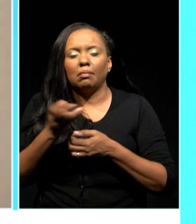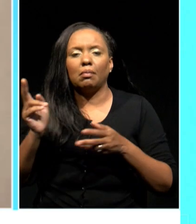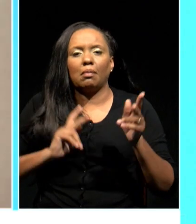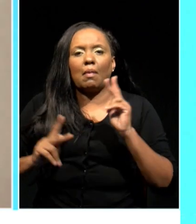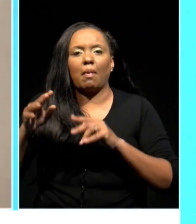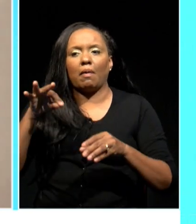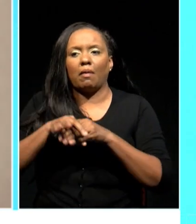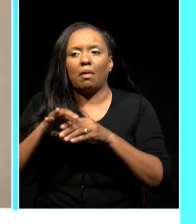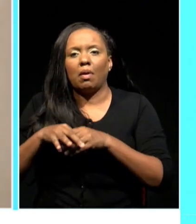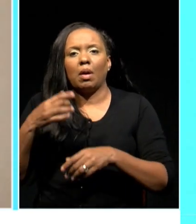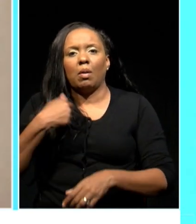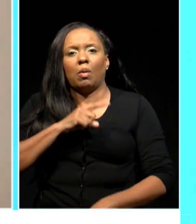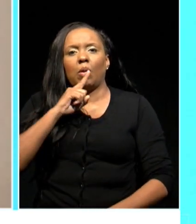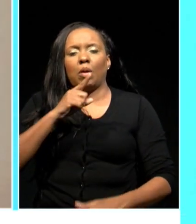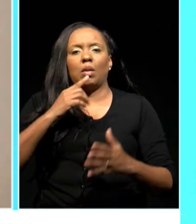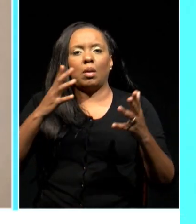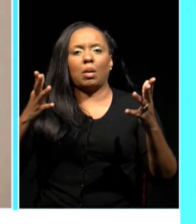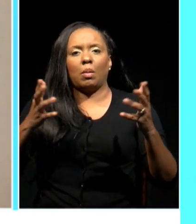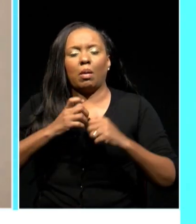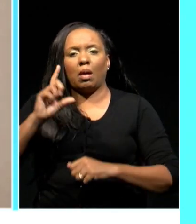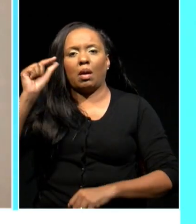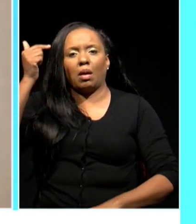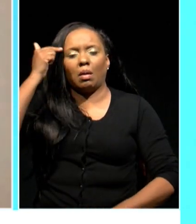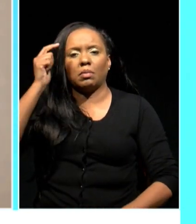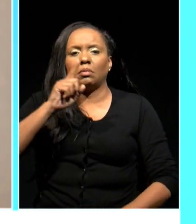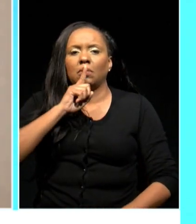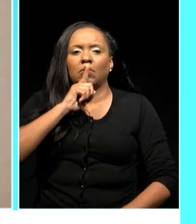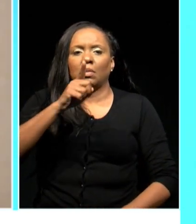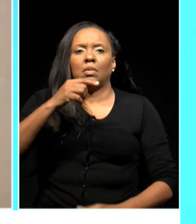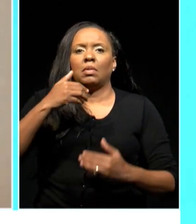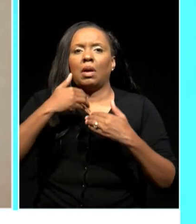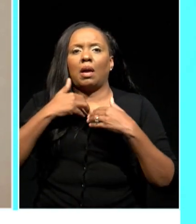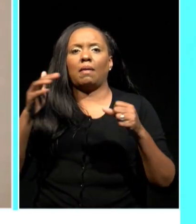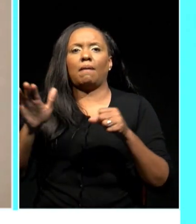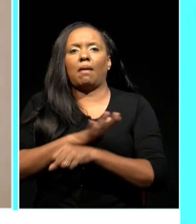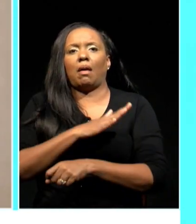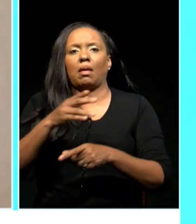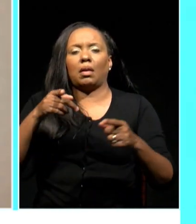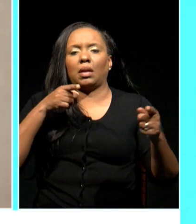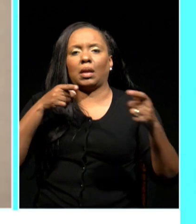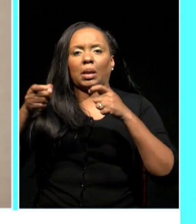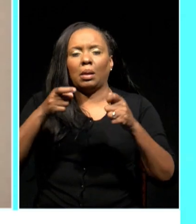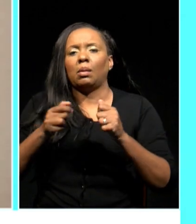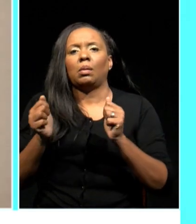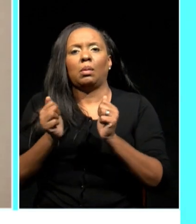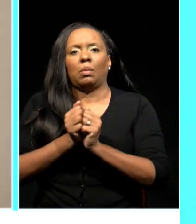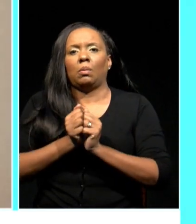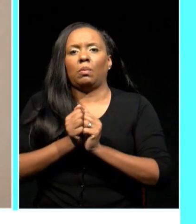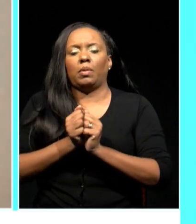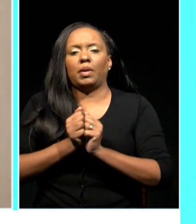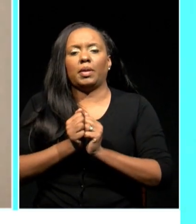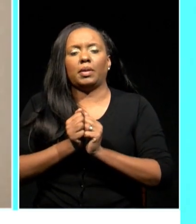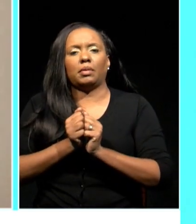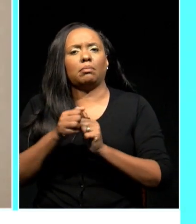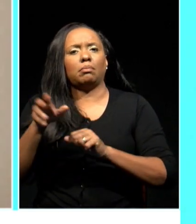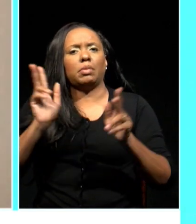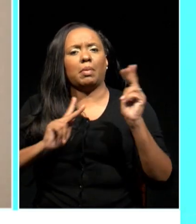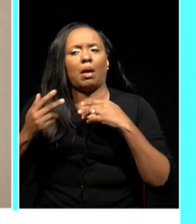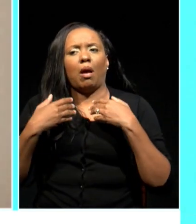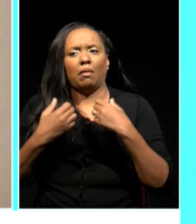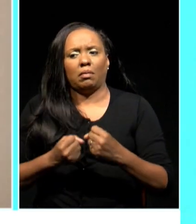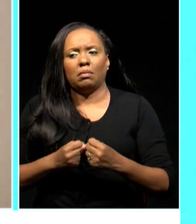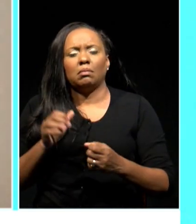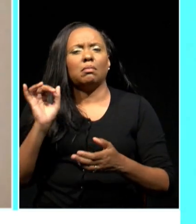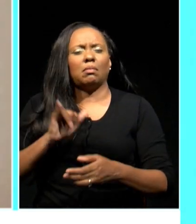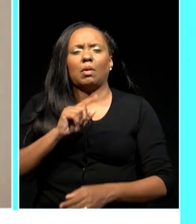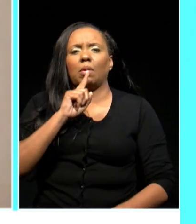a full command and can say, in essence, that they have been elected with a real mandate. And that is, I would say, one of the low lights that